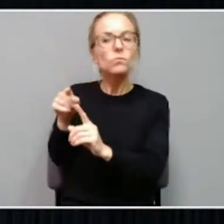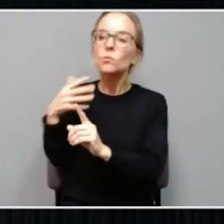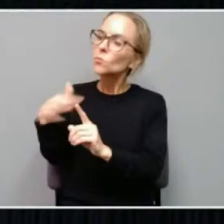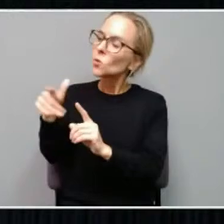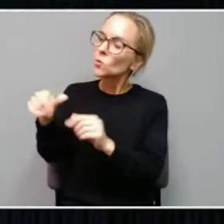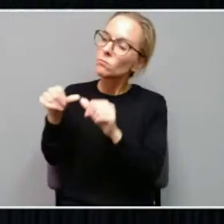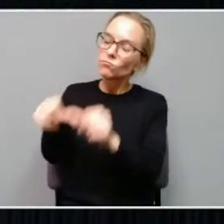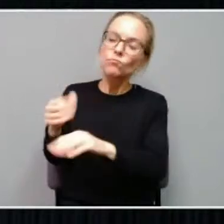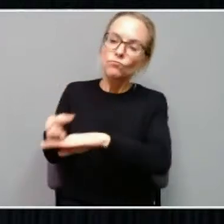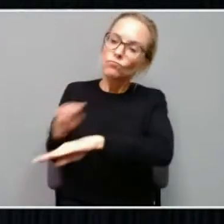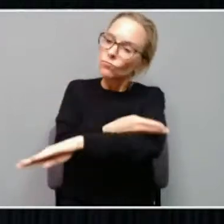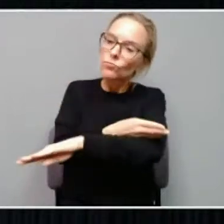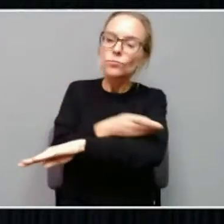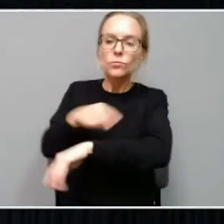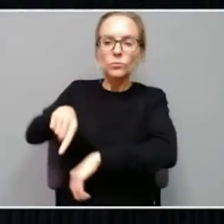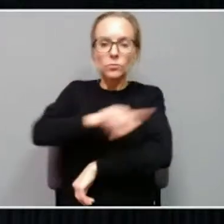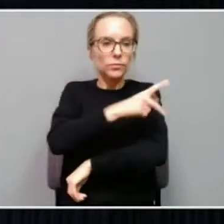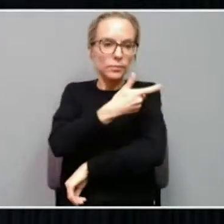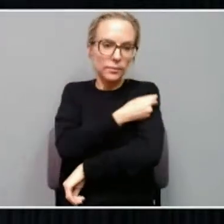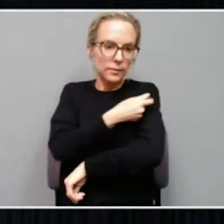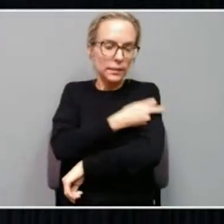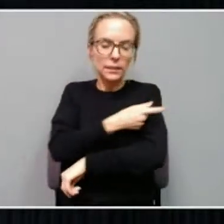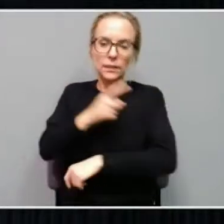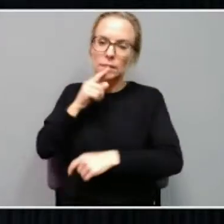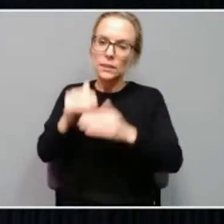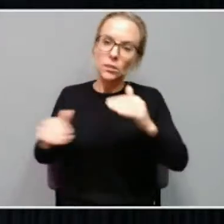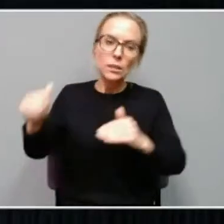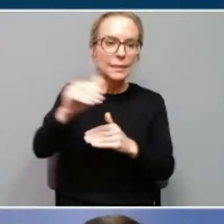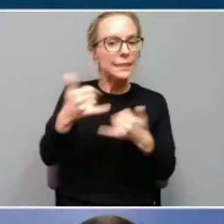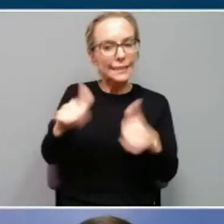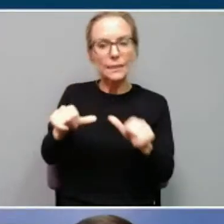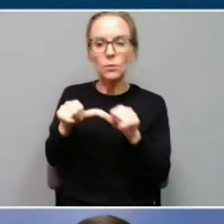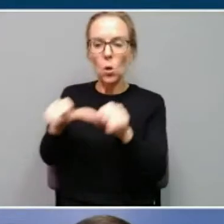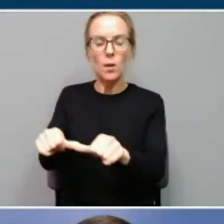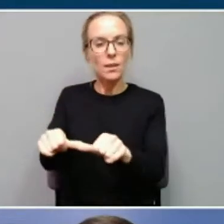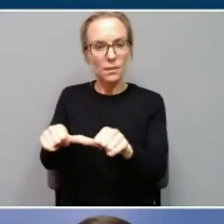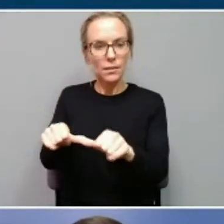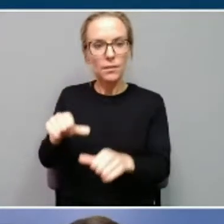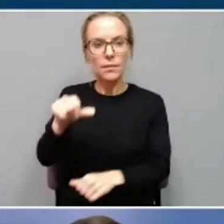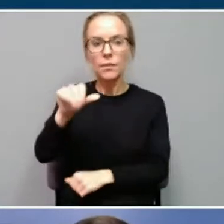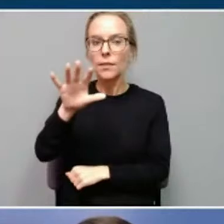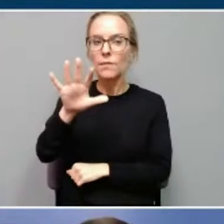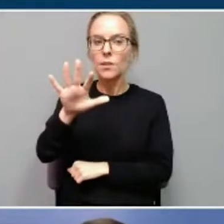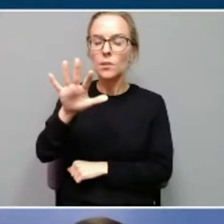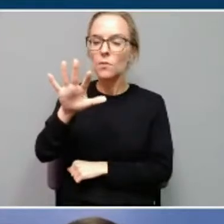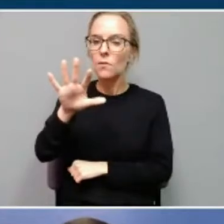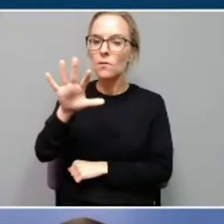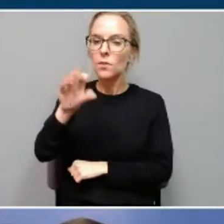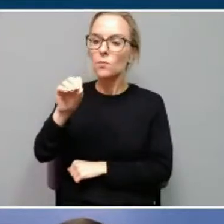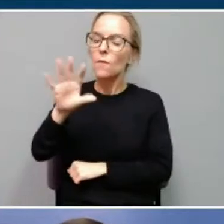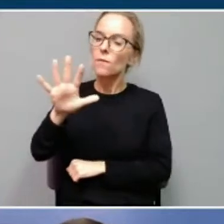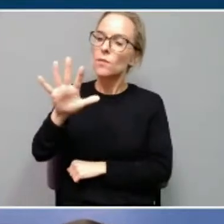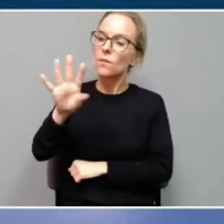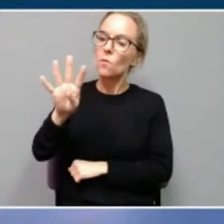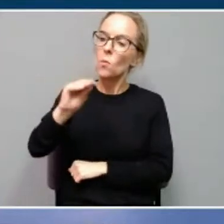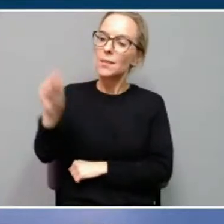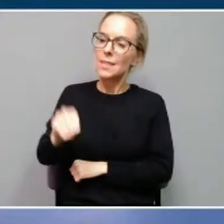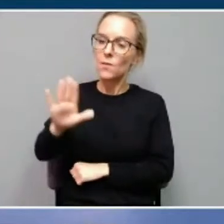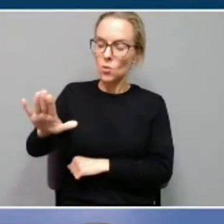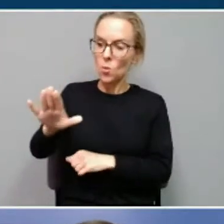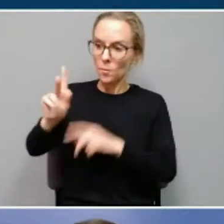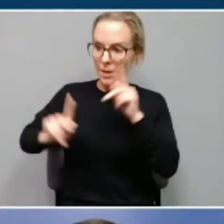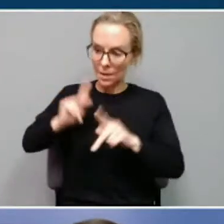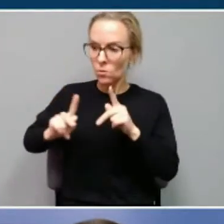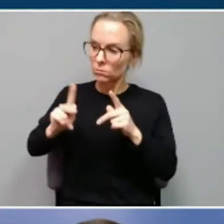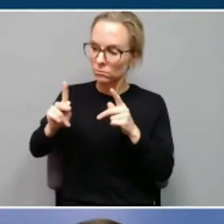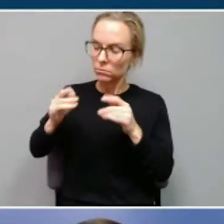work and getting over this threshold. Keep going. You have 50% more of your population, just like everybody else has more that